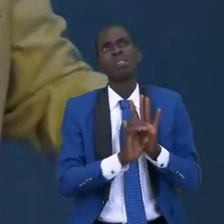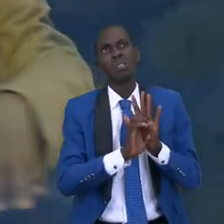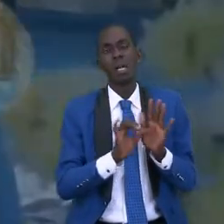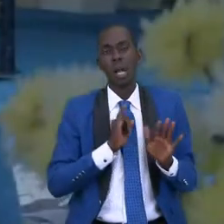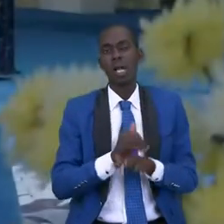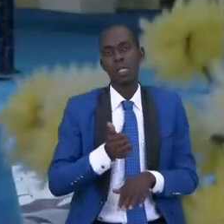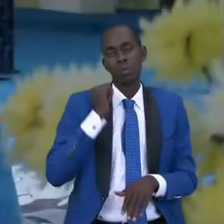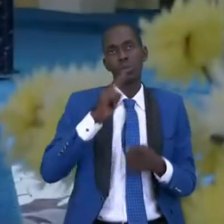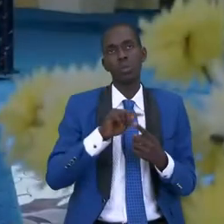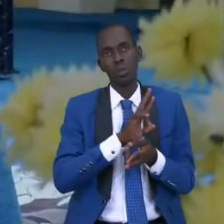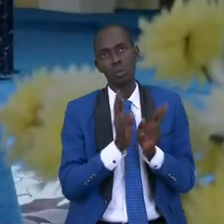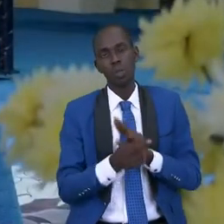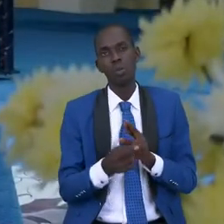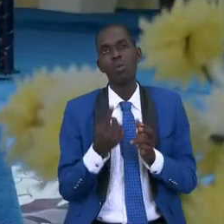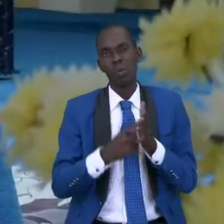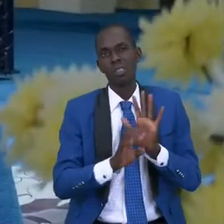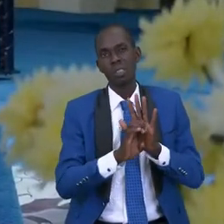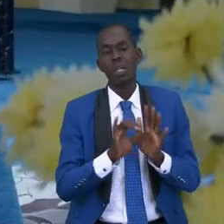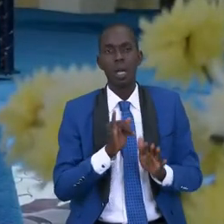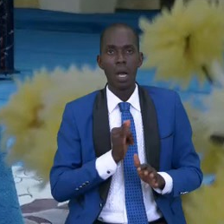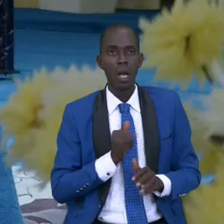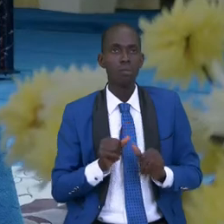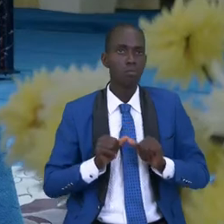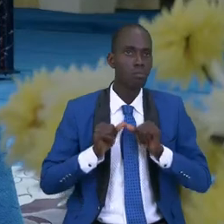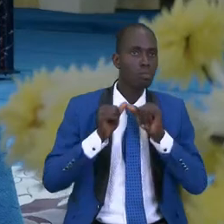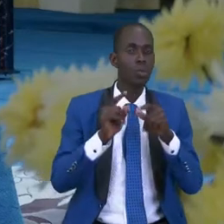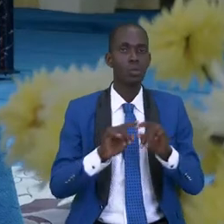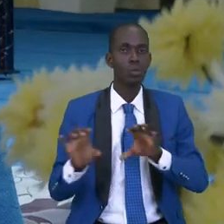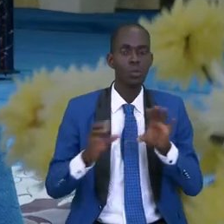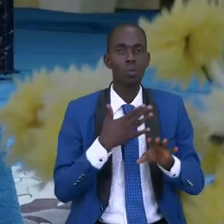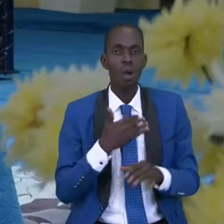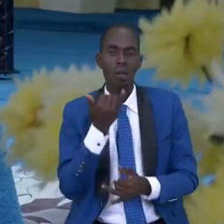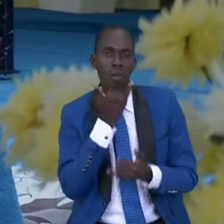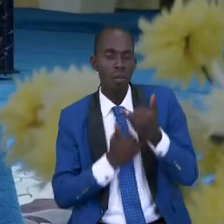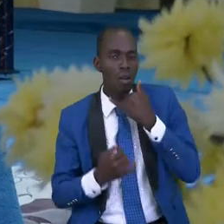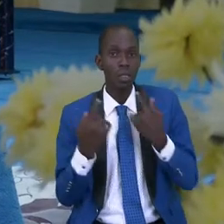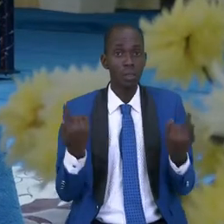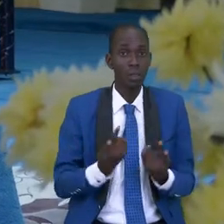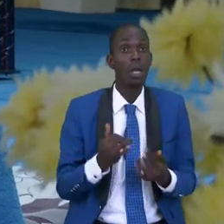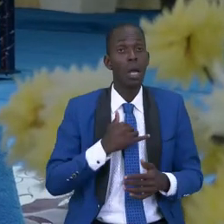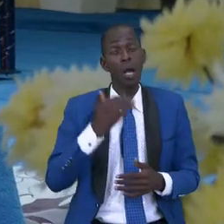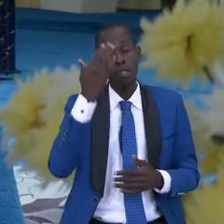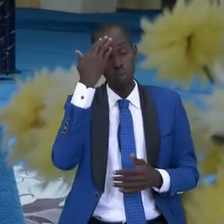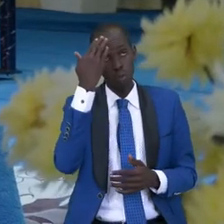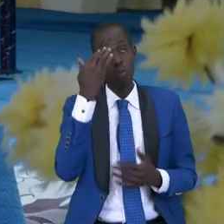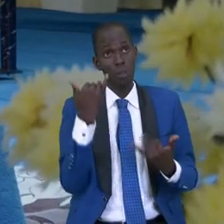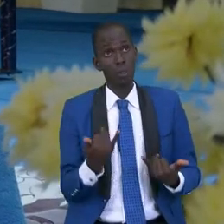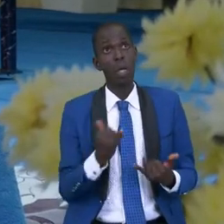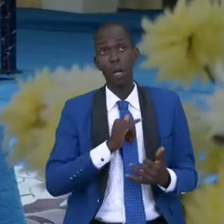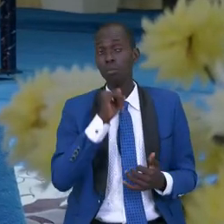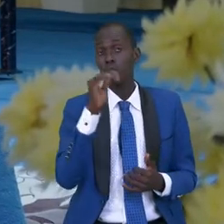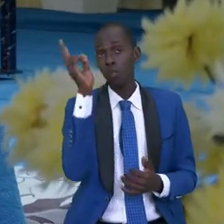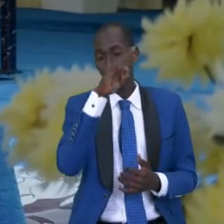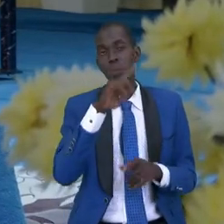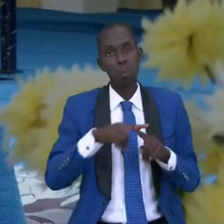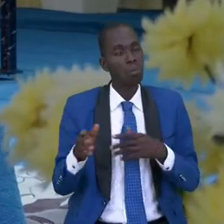on doing what I've always done? Even though I'm not ignorant anymore, I know that my